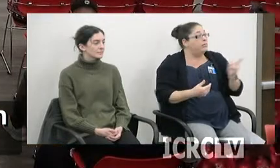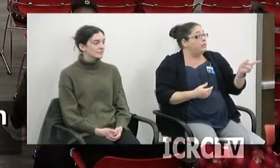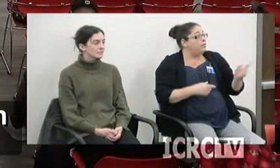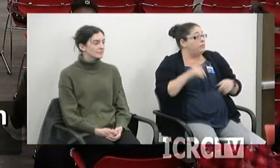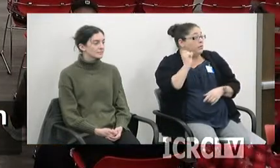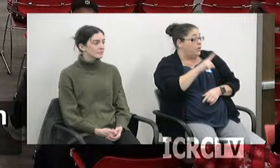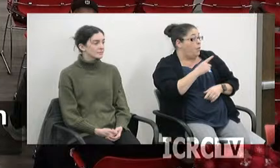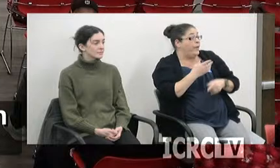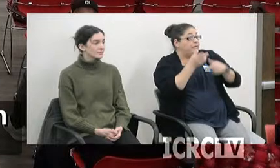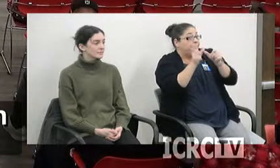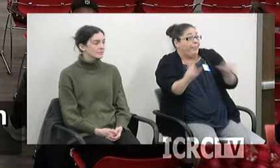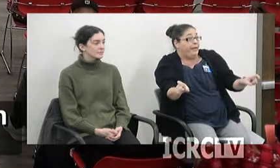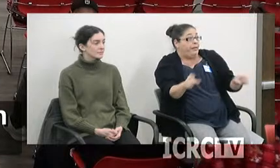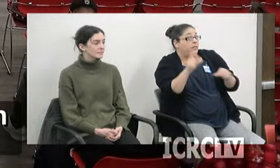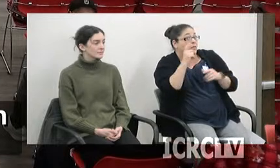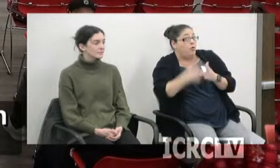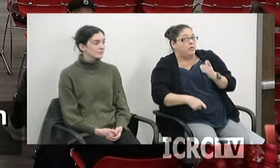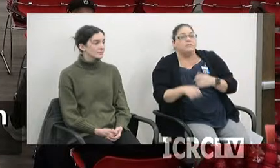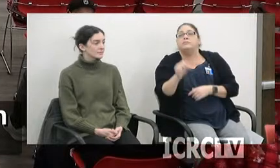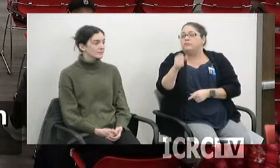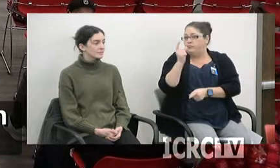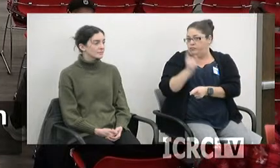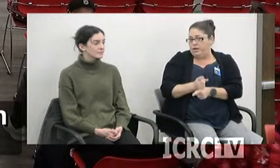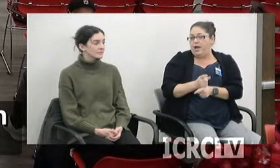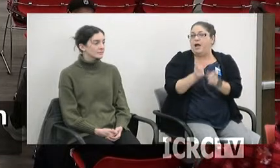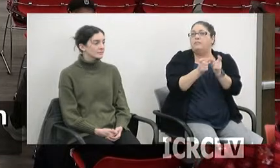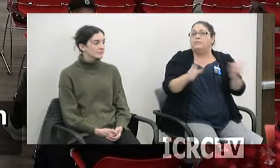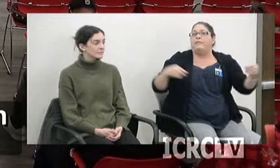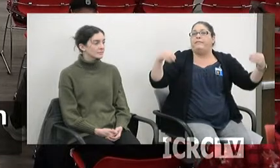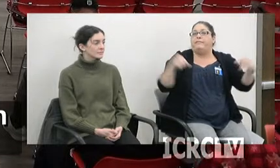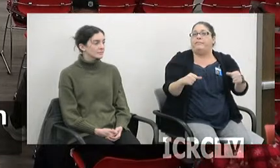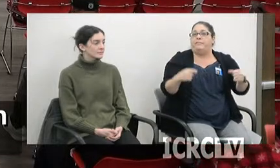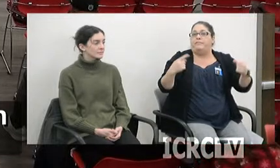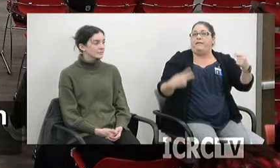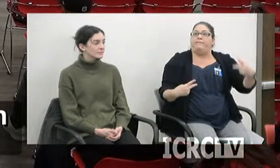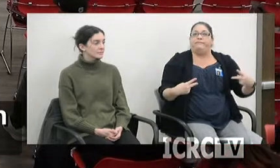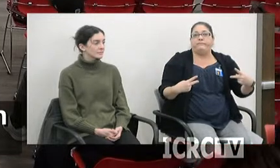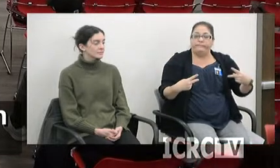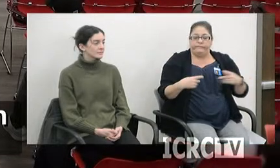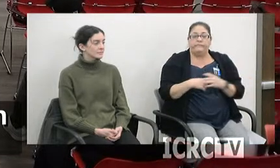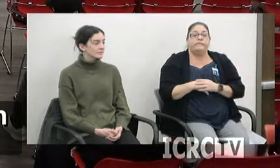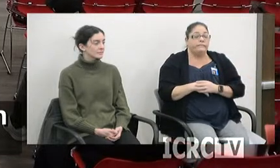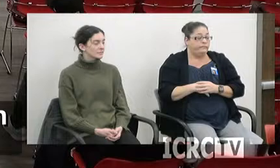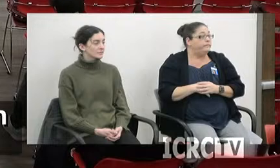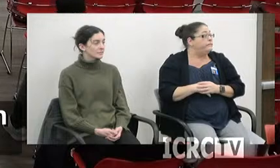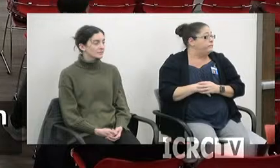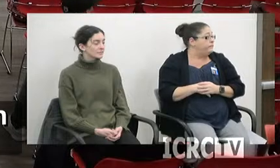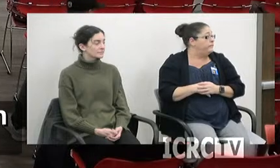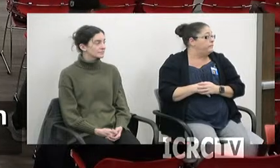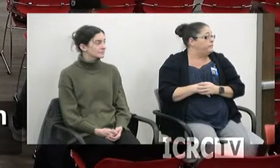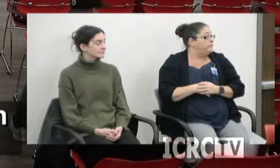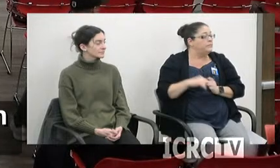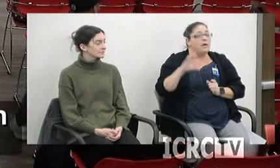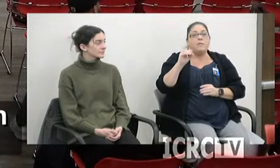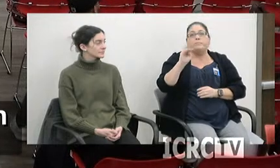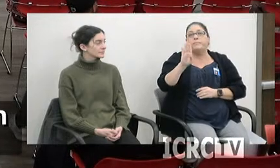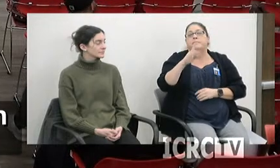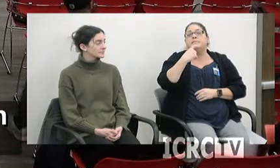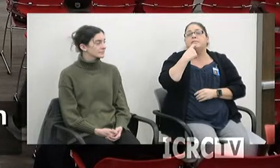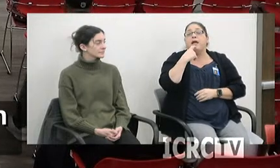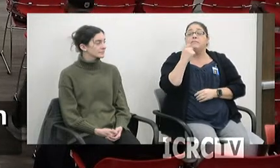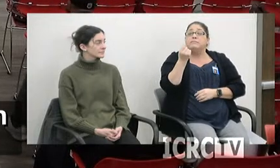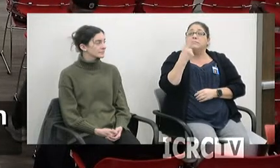the cost of this? Correct. We are splitting the cost with So them. they're paying half, we're paying half. Yes, sir. And if they decide to work